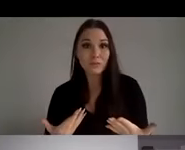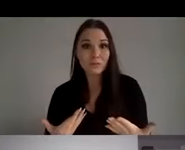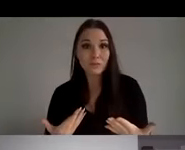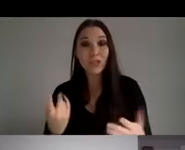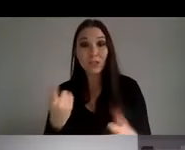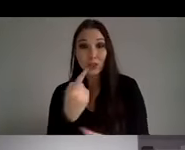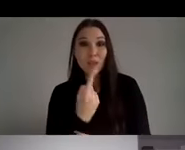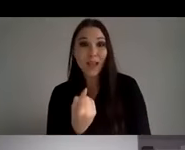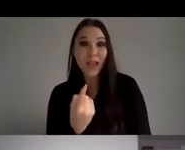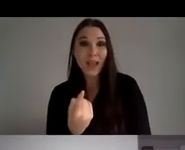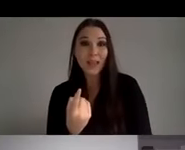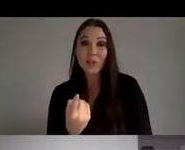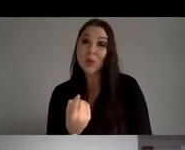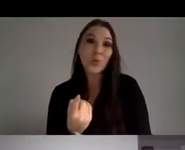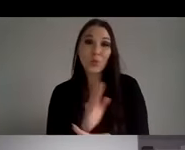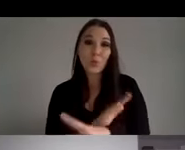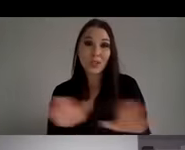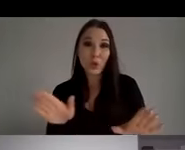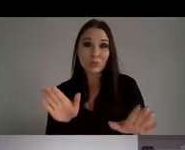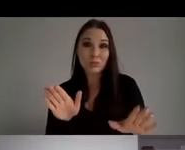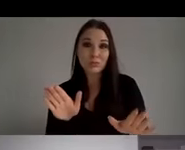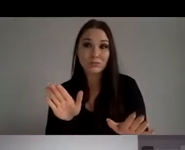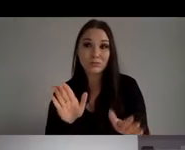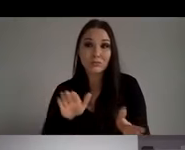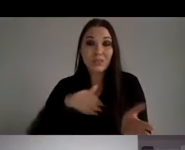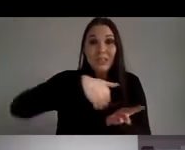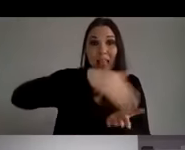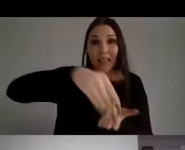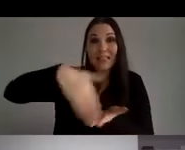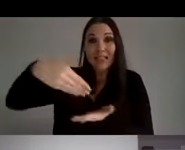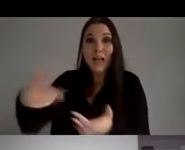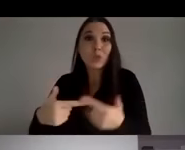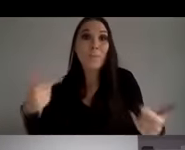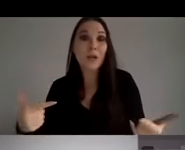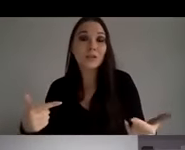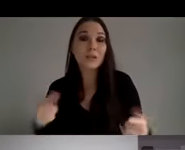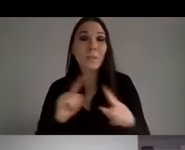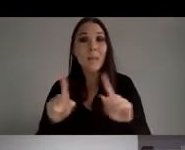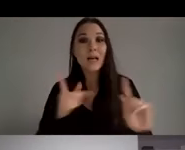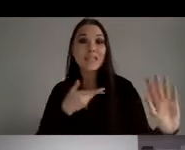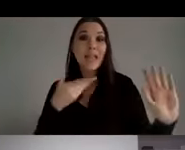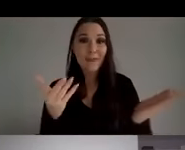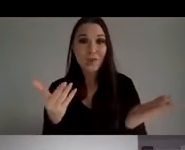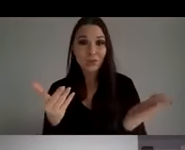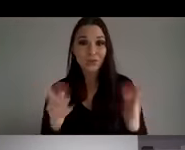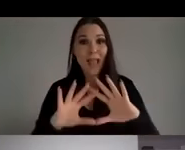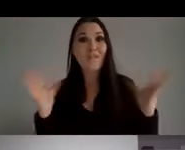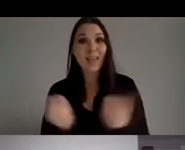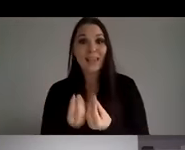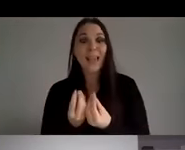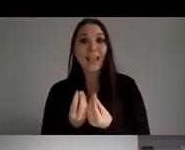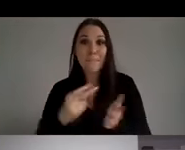say, we don't oversell the product, but we definitely can deliver everything that we've put into the